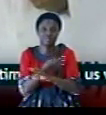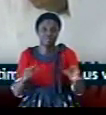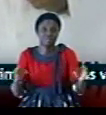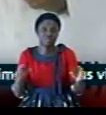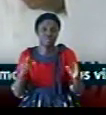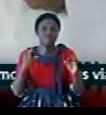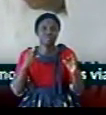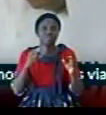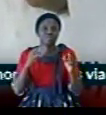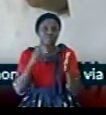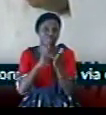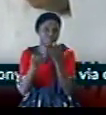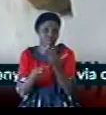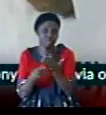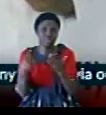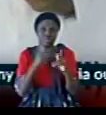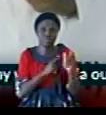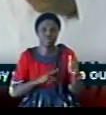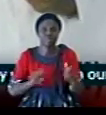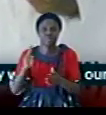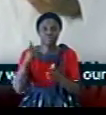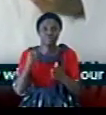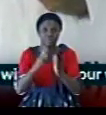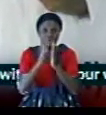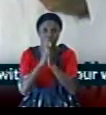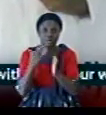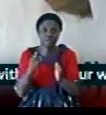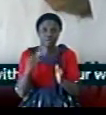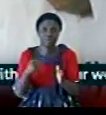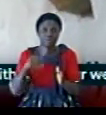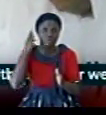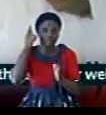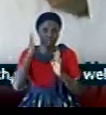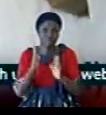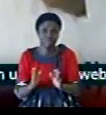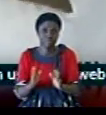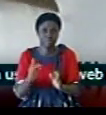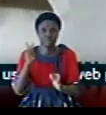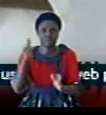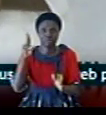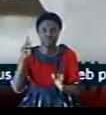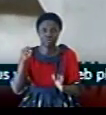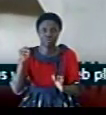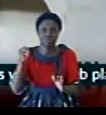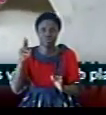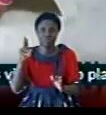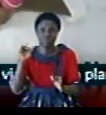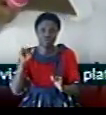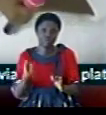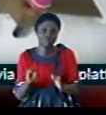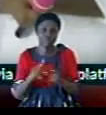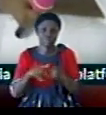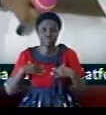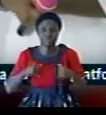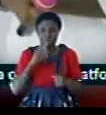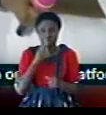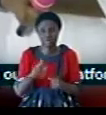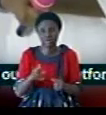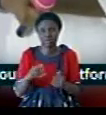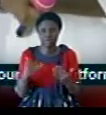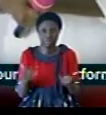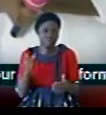Kumuyi, healed her. Let her say, share her testimony. Praise the Lord. I'm Miss John